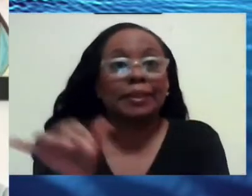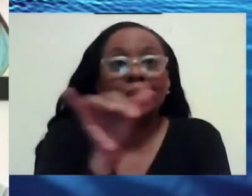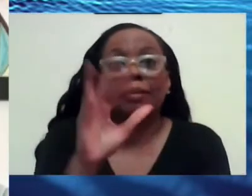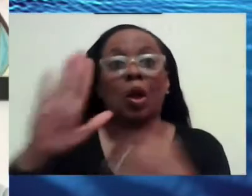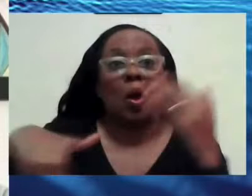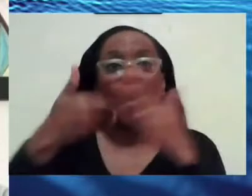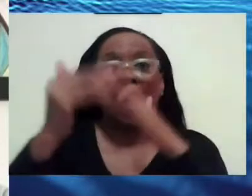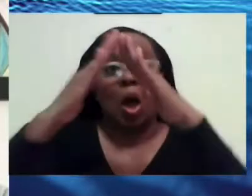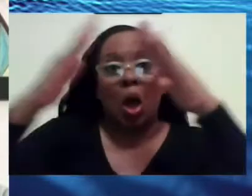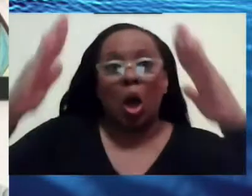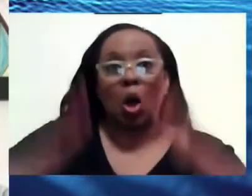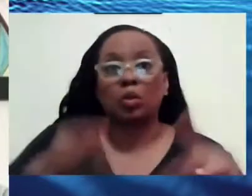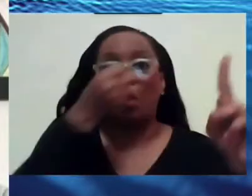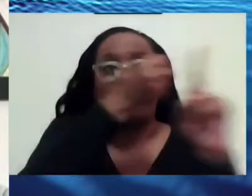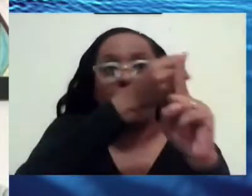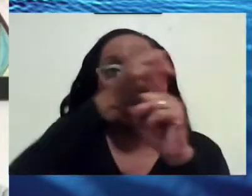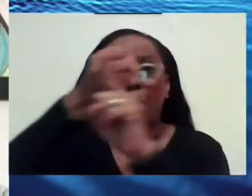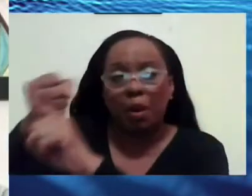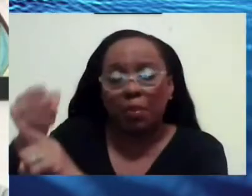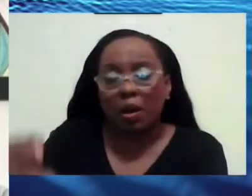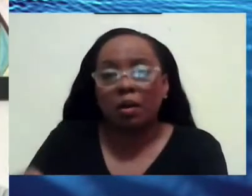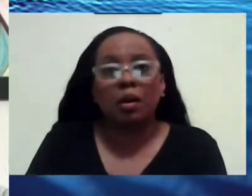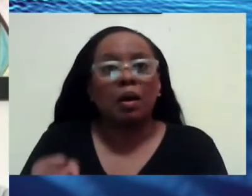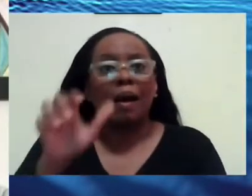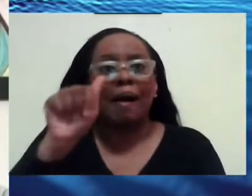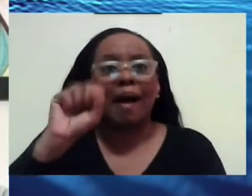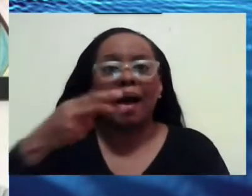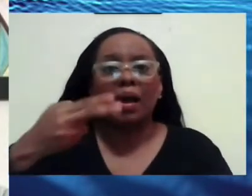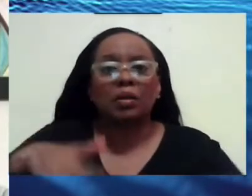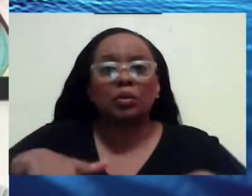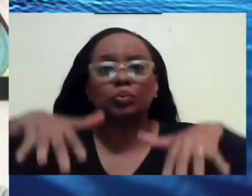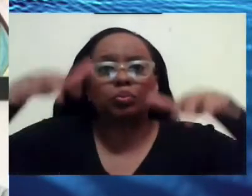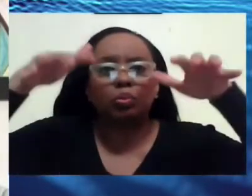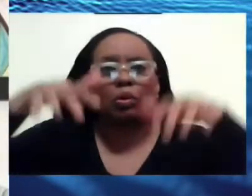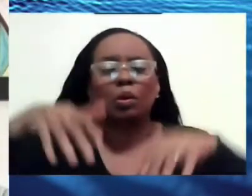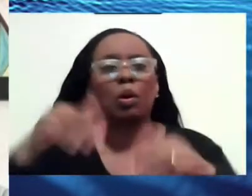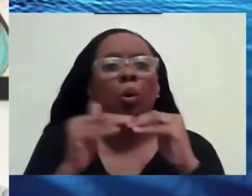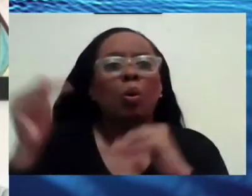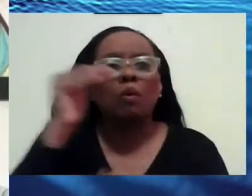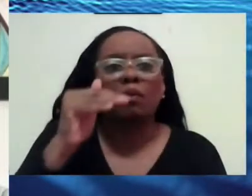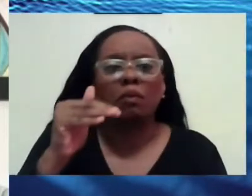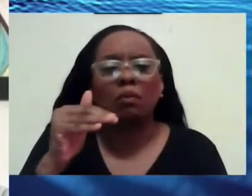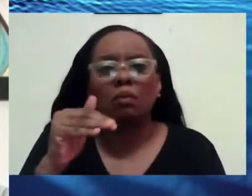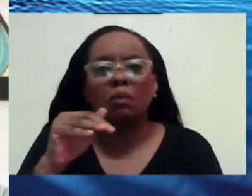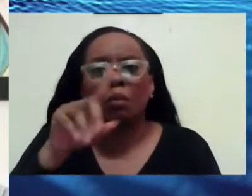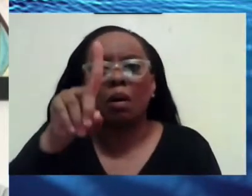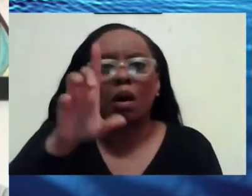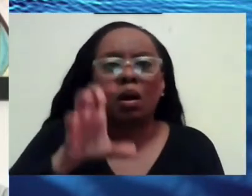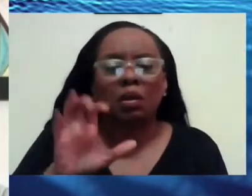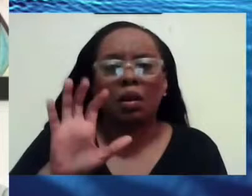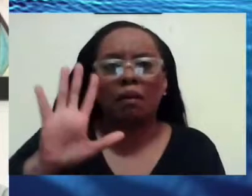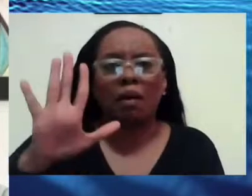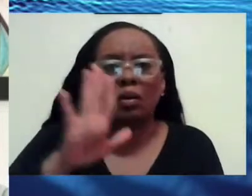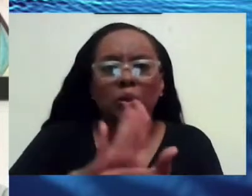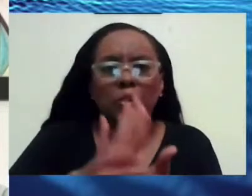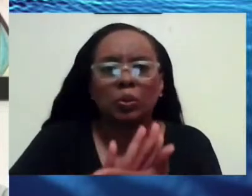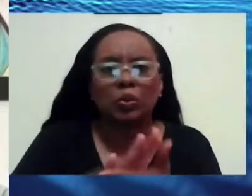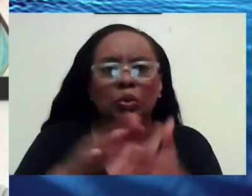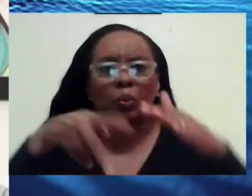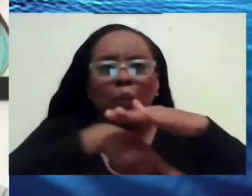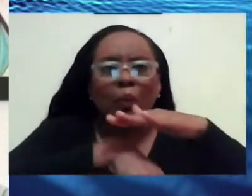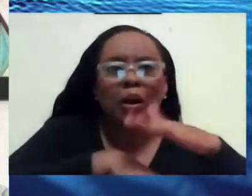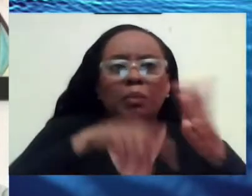spared. We have responsibility for over 105 schools that ranging from nursery to tertiary.